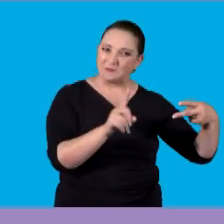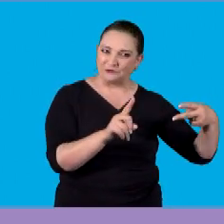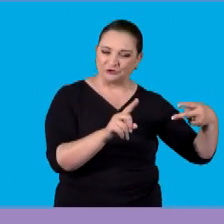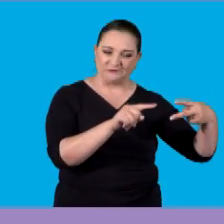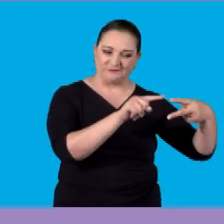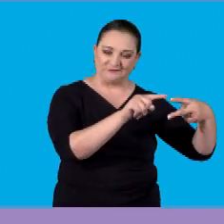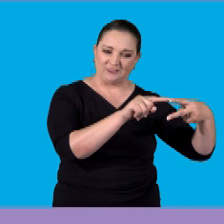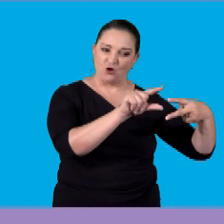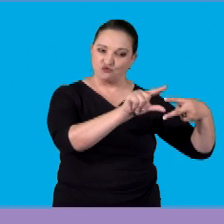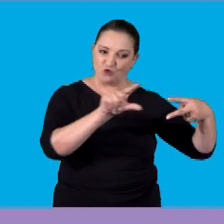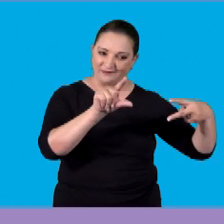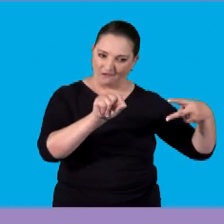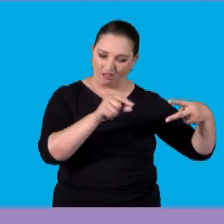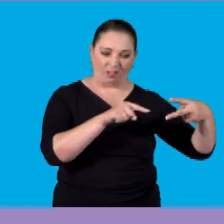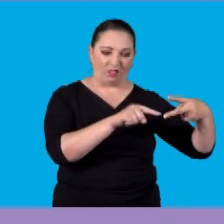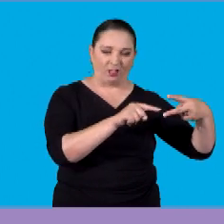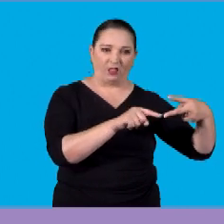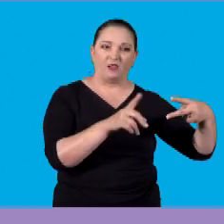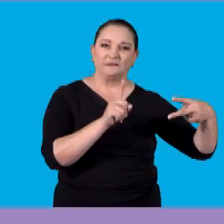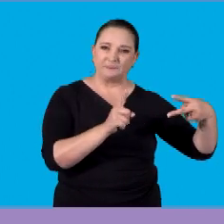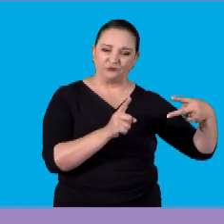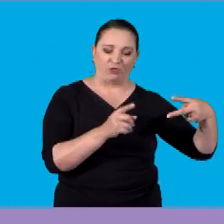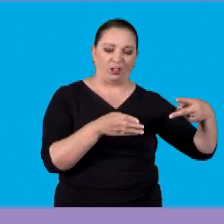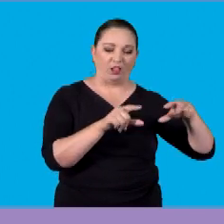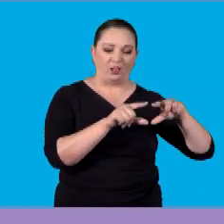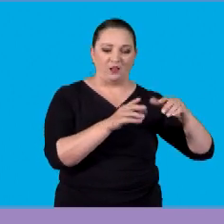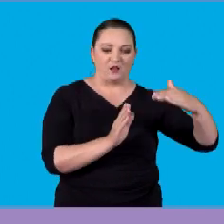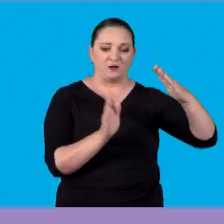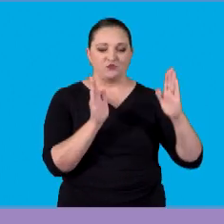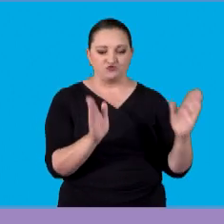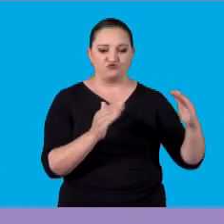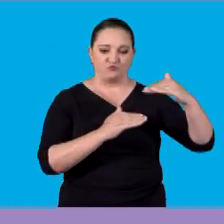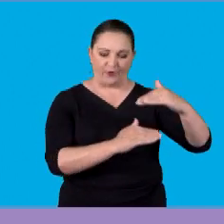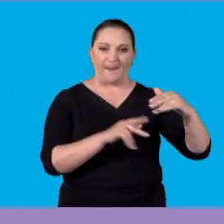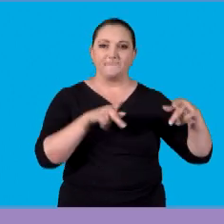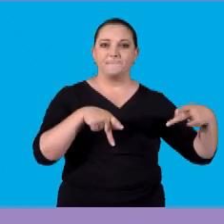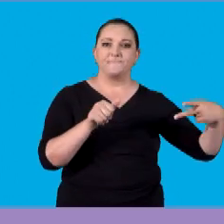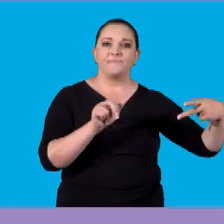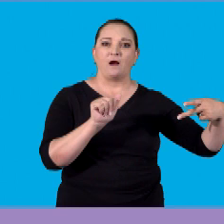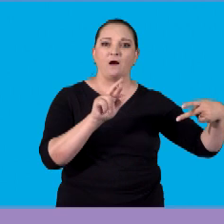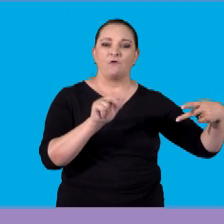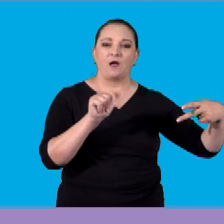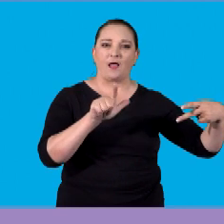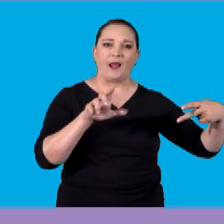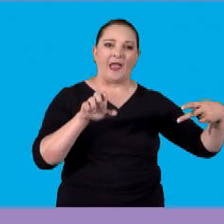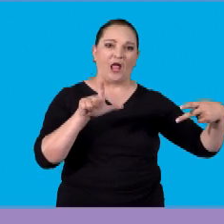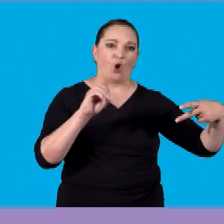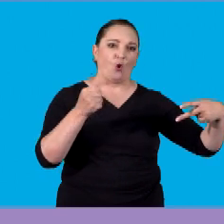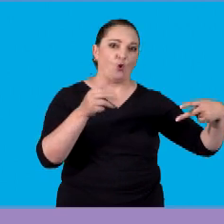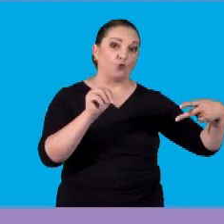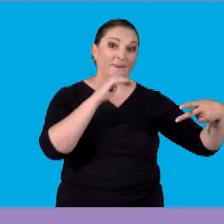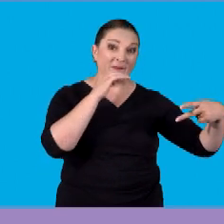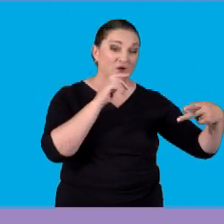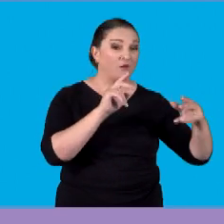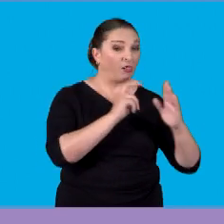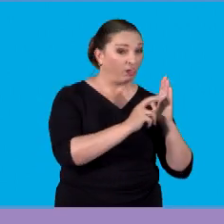parallelogram. So that would mean that all of the properties that apply for a rectangle will apply in a square, and of course all the